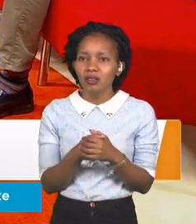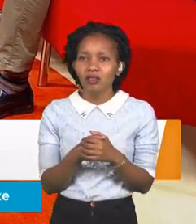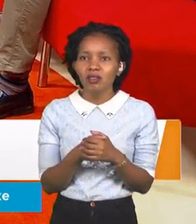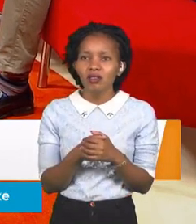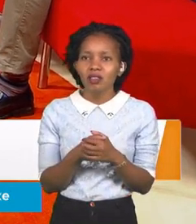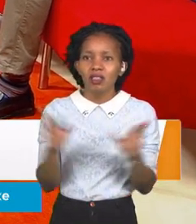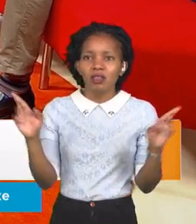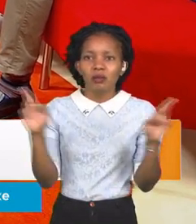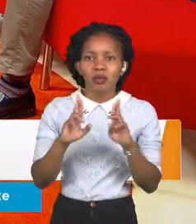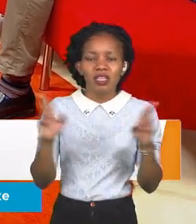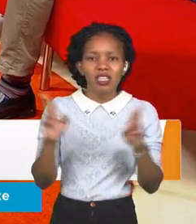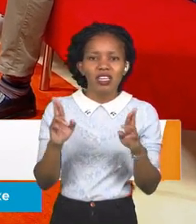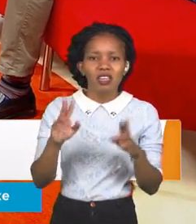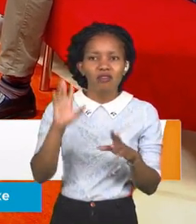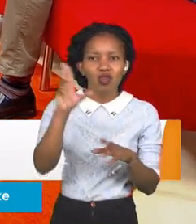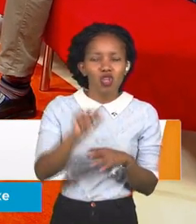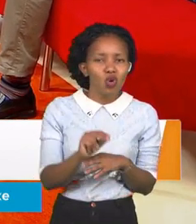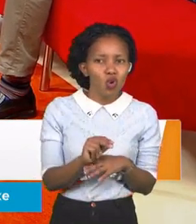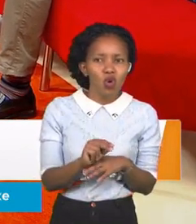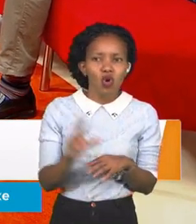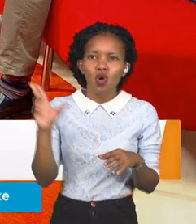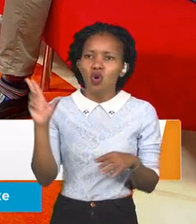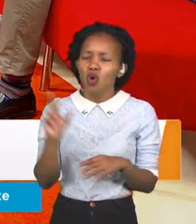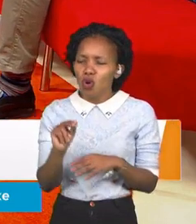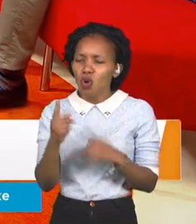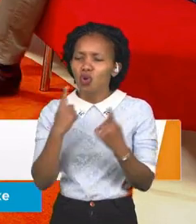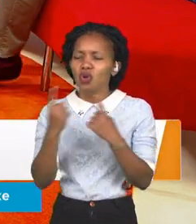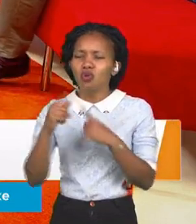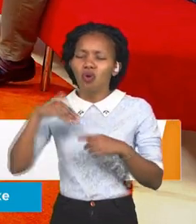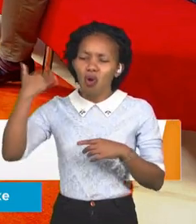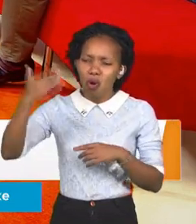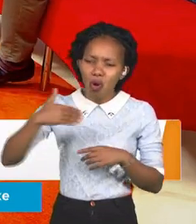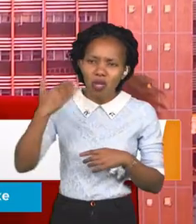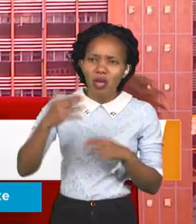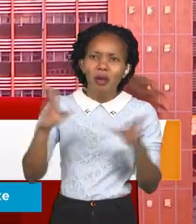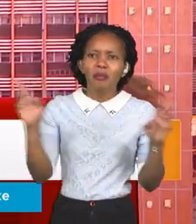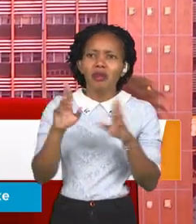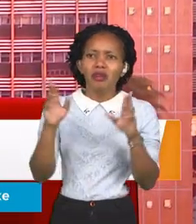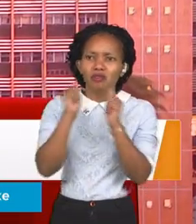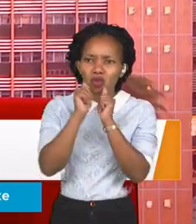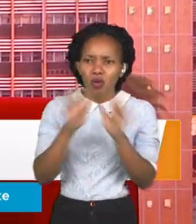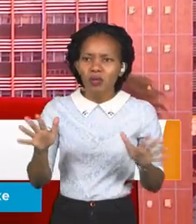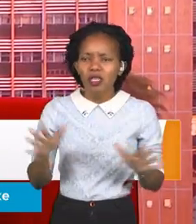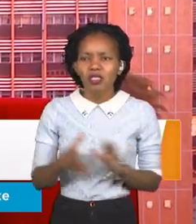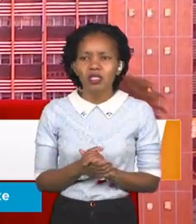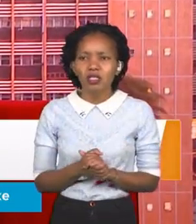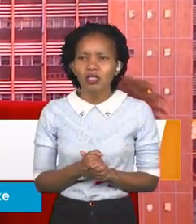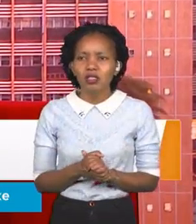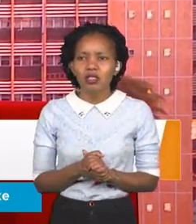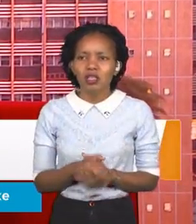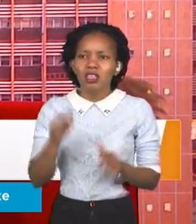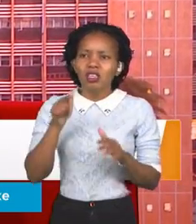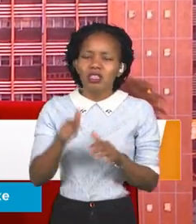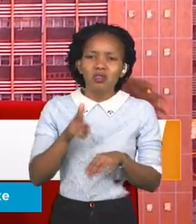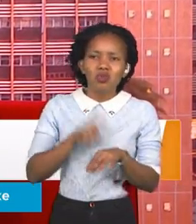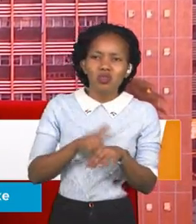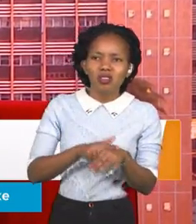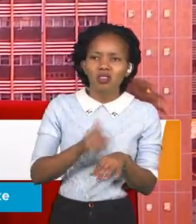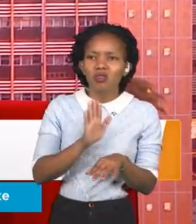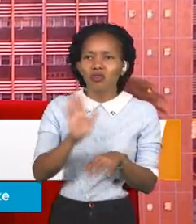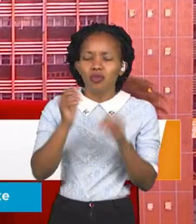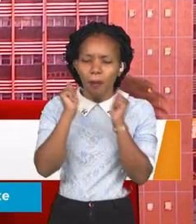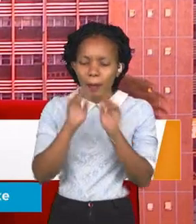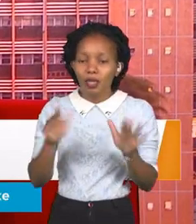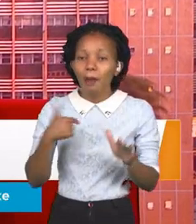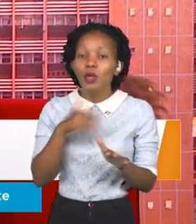be ready for the no. You're always being told, be ready for the blessing. This is your season of blessing. Anyway, this is your season of harvest. You know, I want